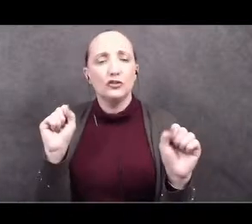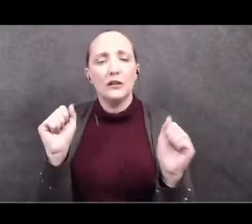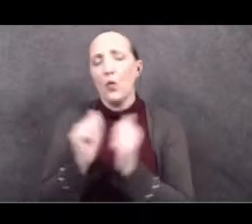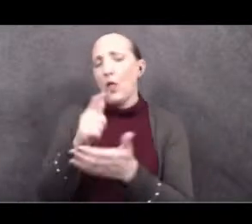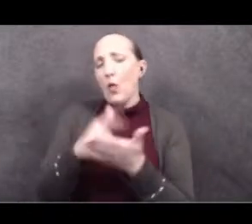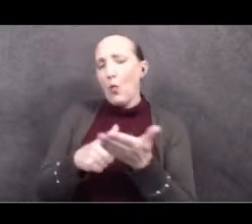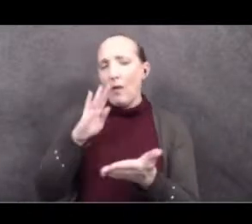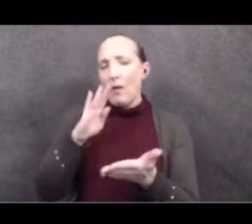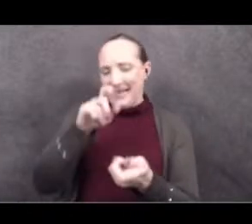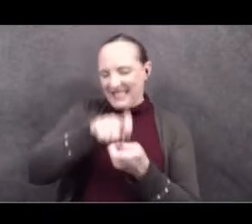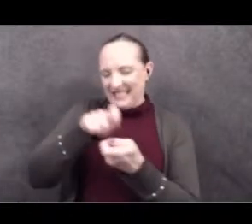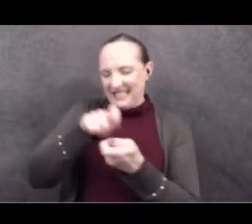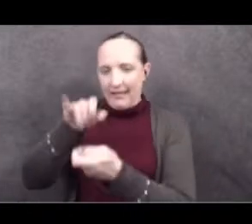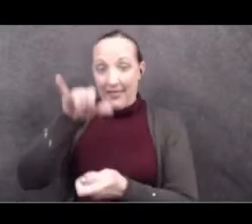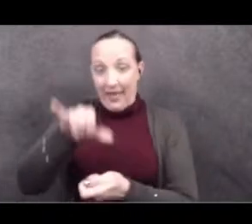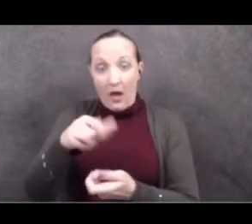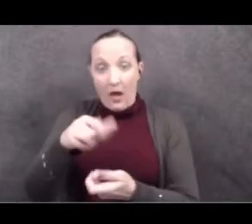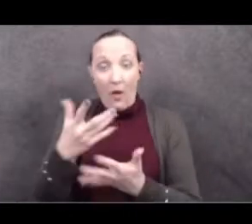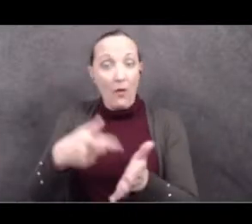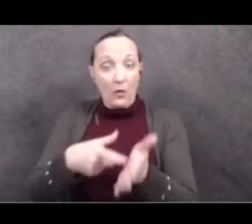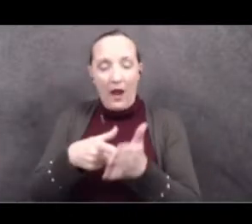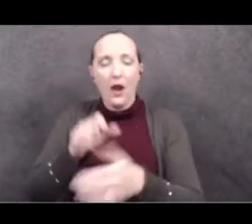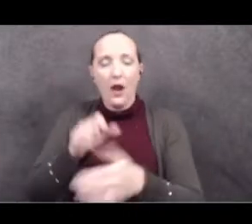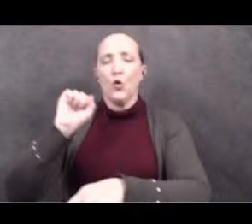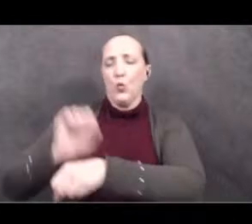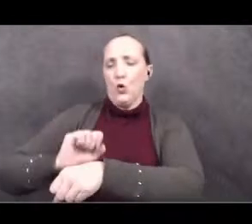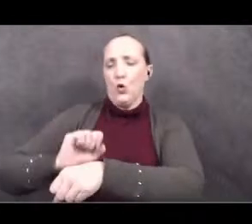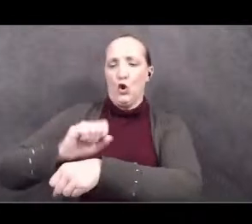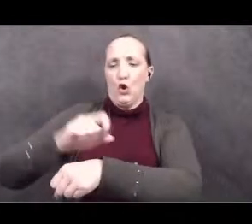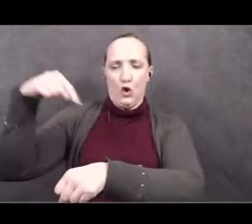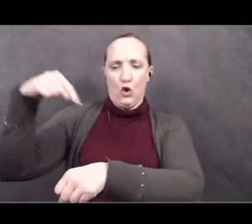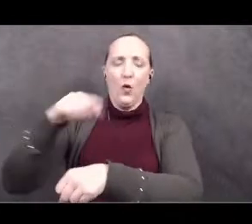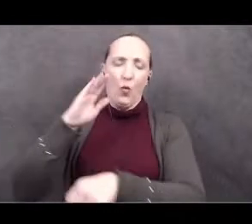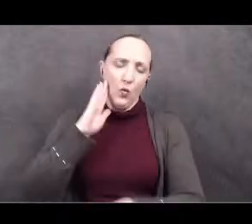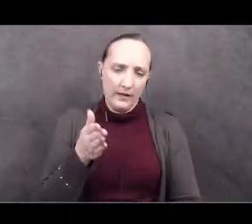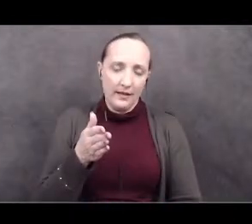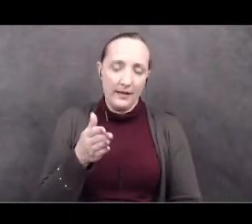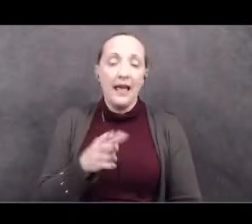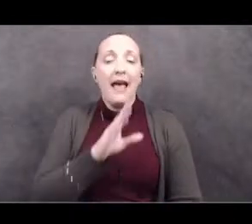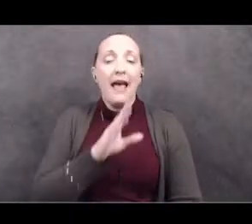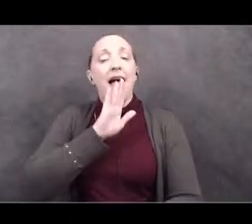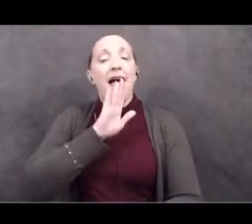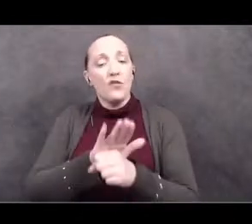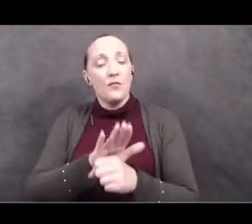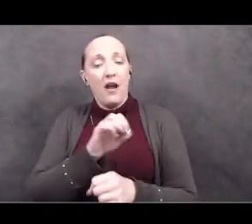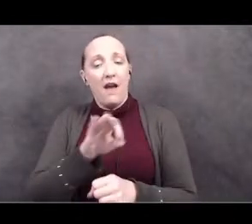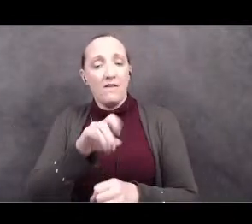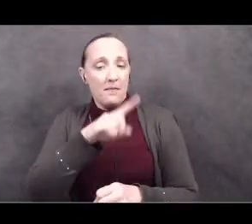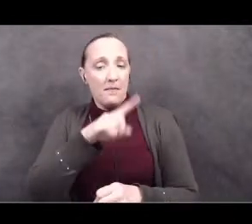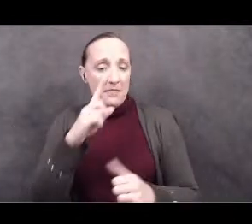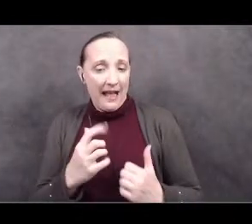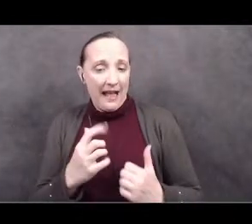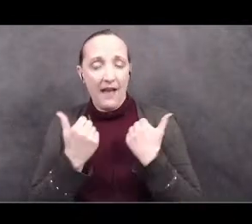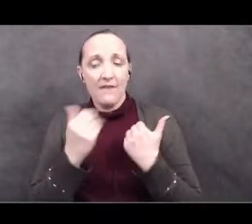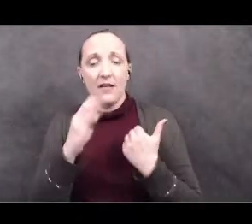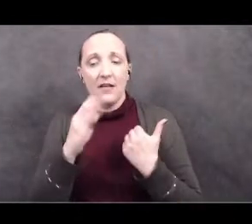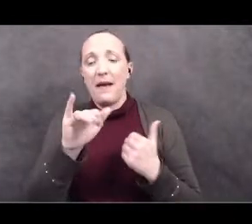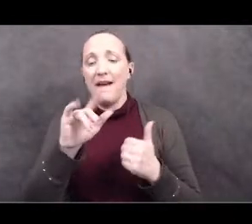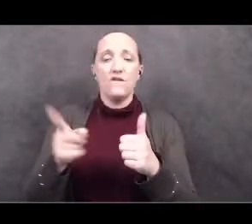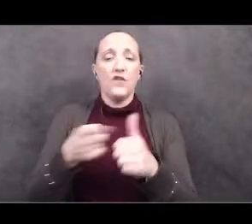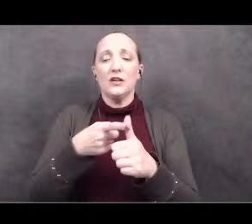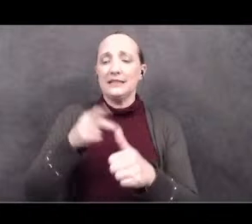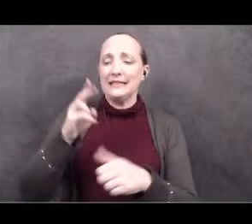that work the affirmation of black lives through the actions of a historic first black lives matter week in the